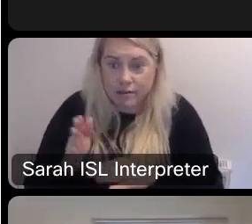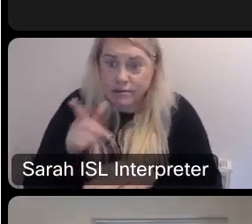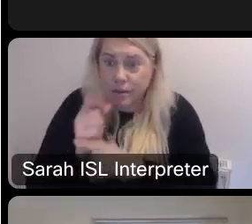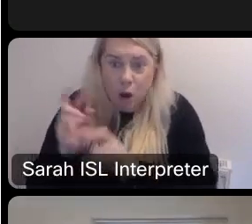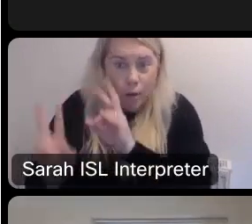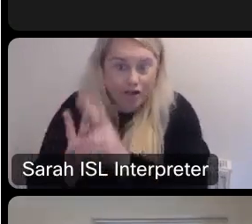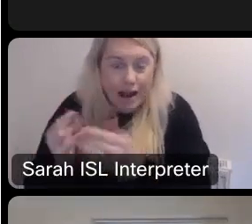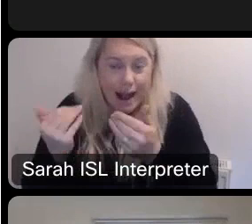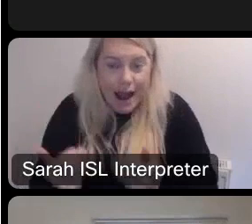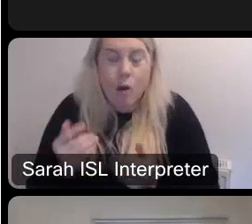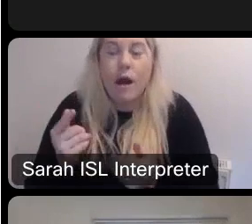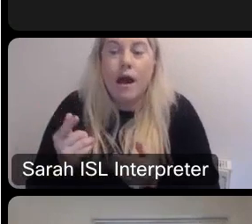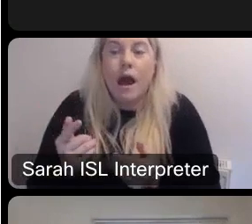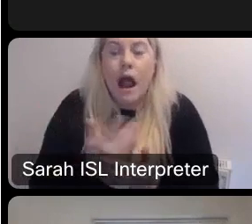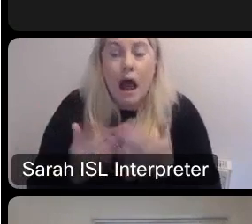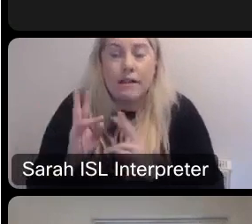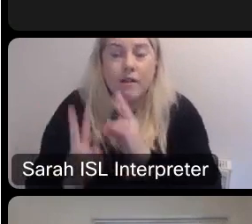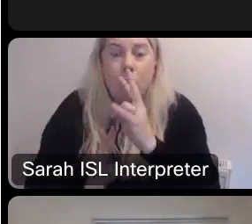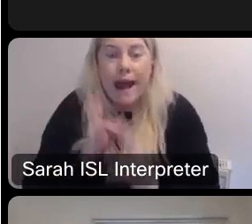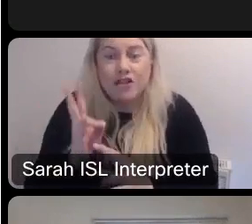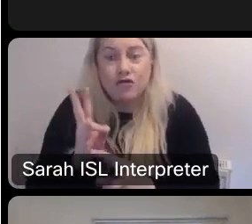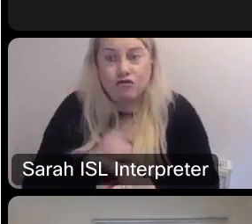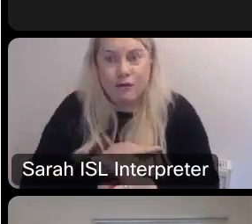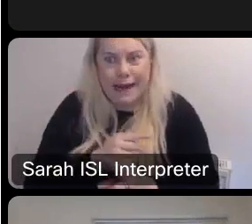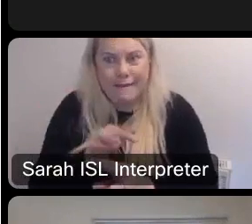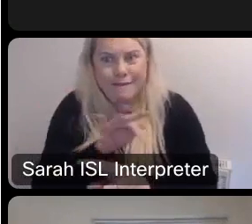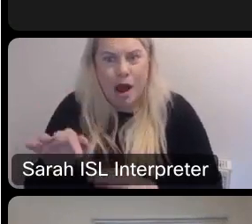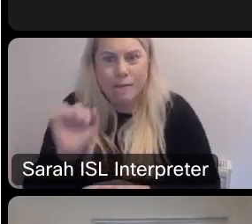of questions are prompted perhaps by your